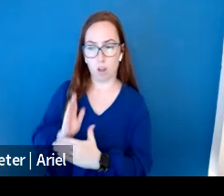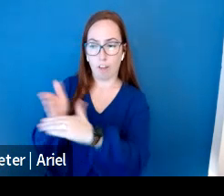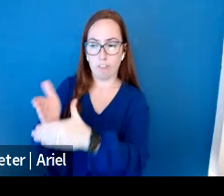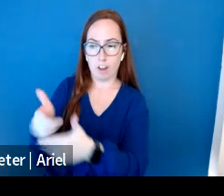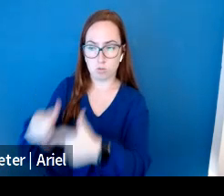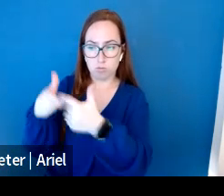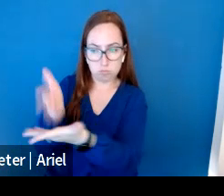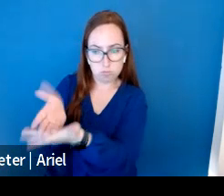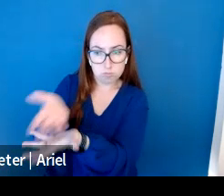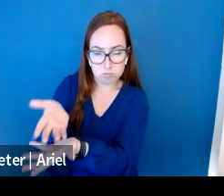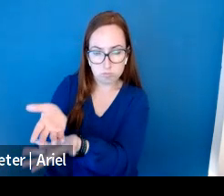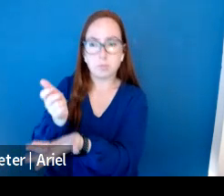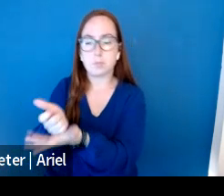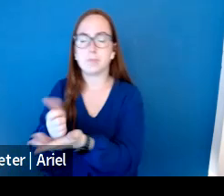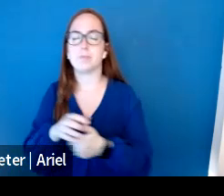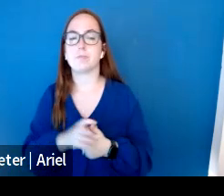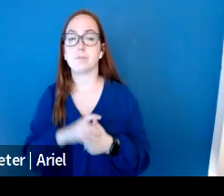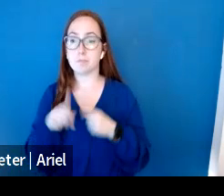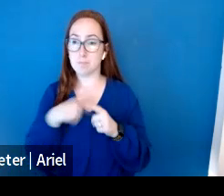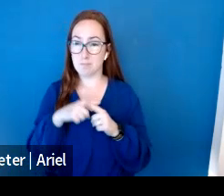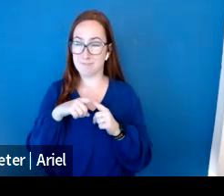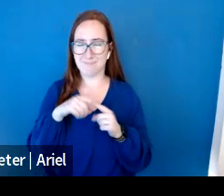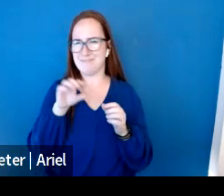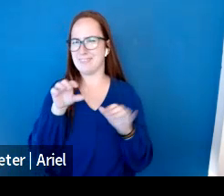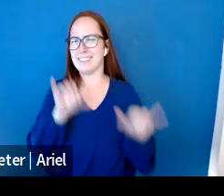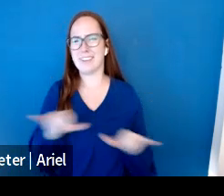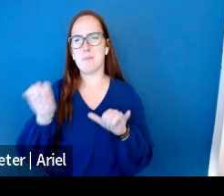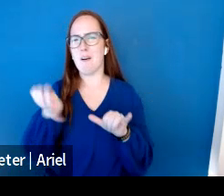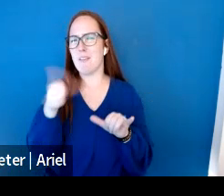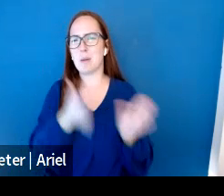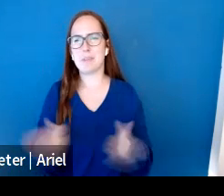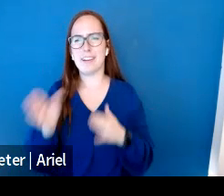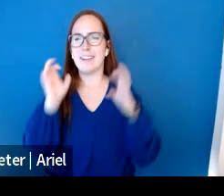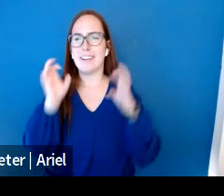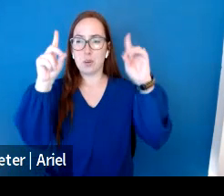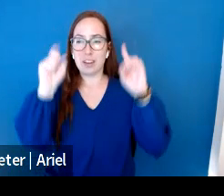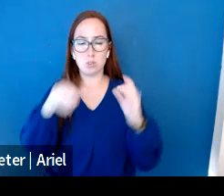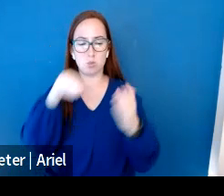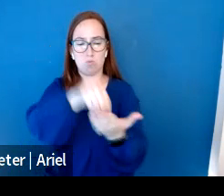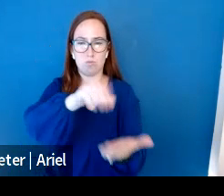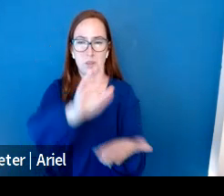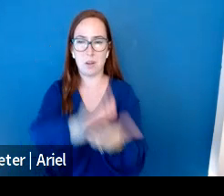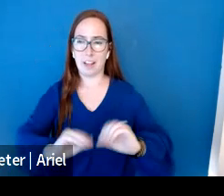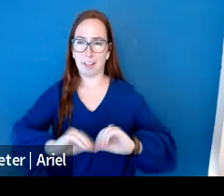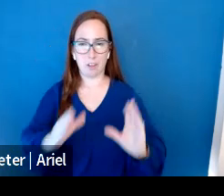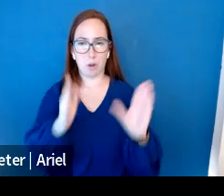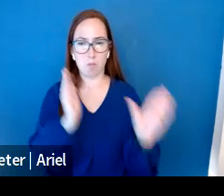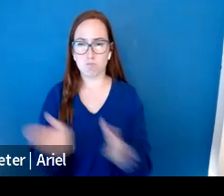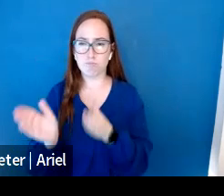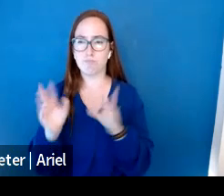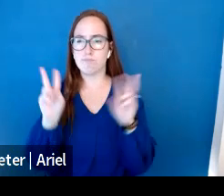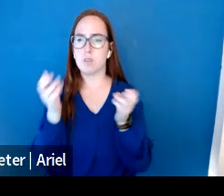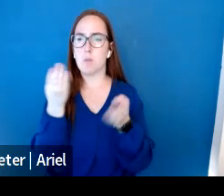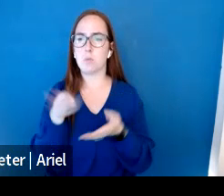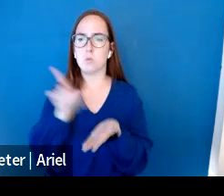And as with all plans, educators need to establish a clearly defined blueprint to meet in order to